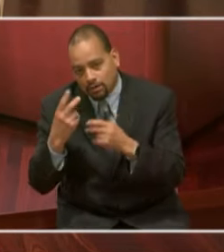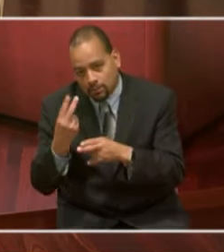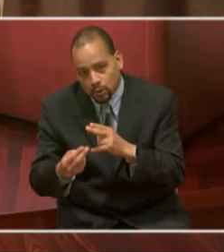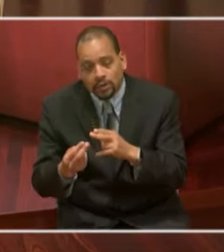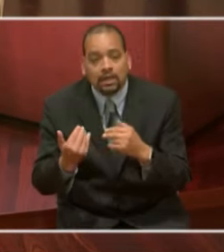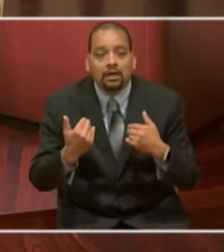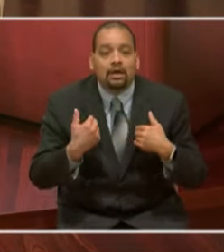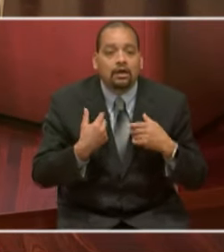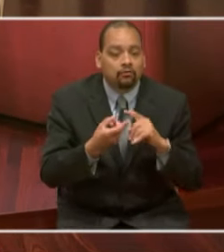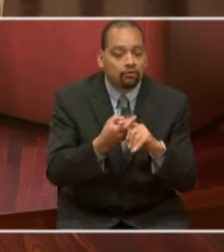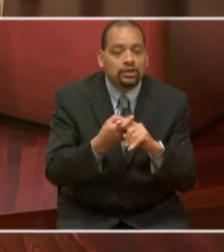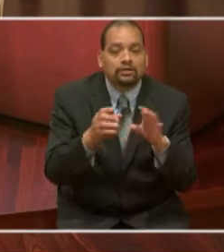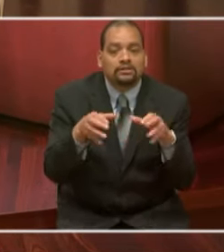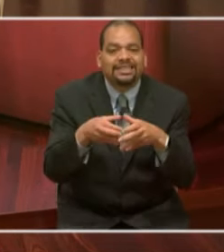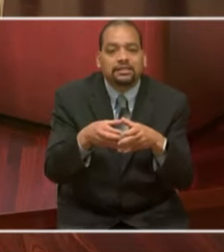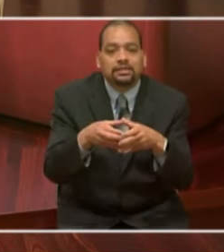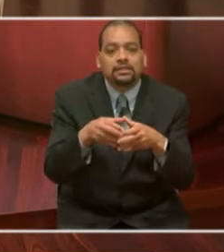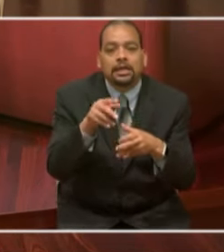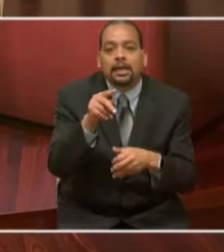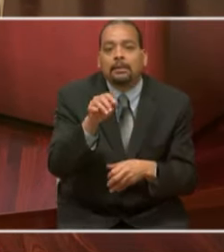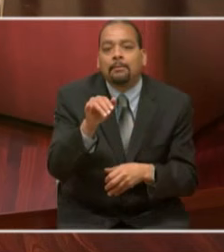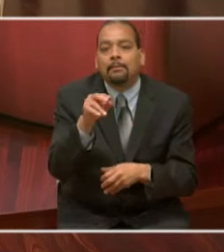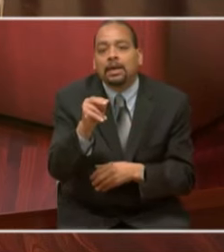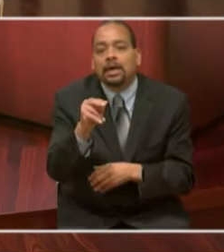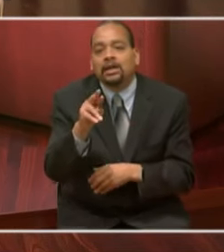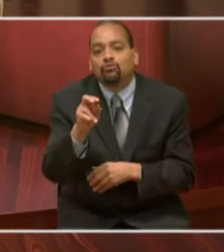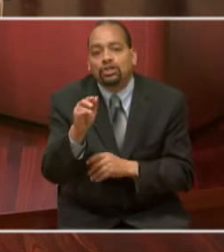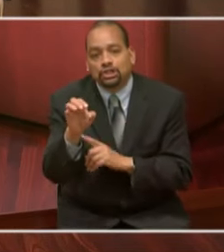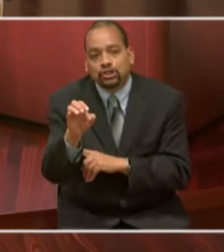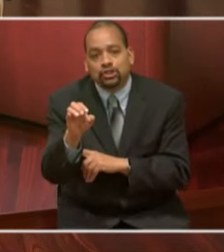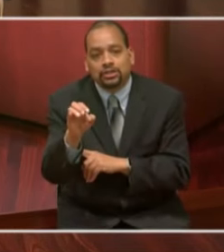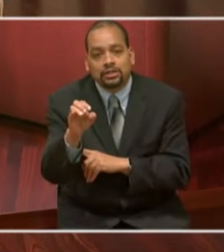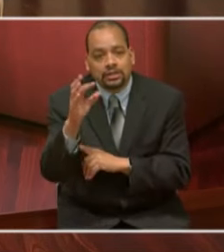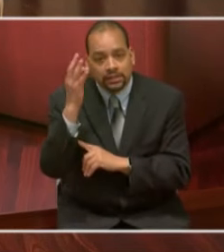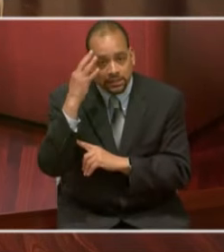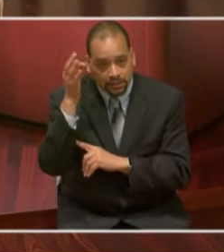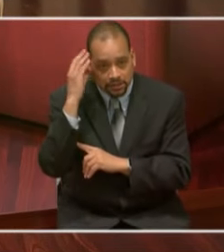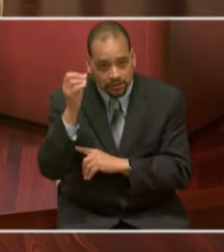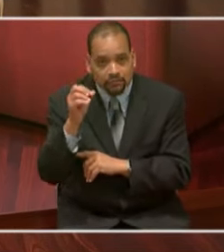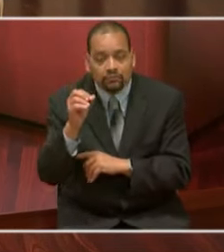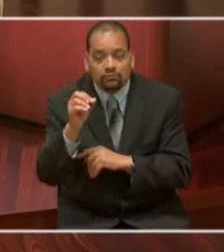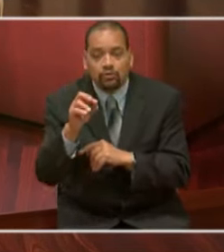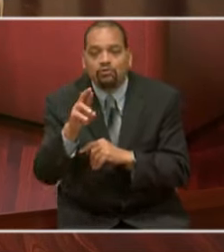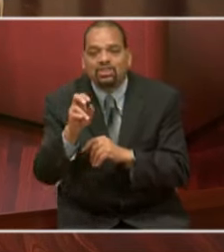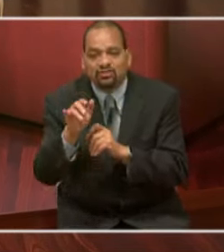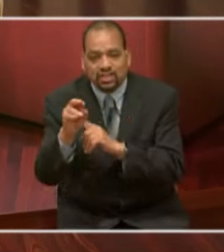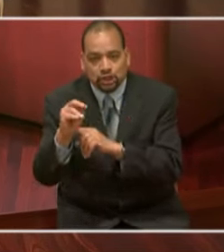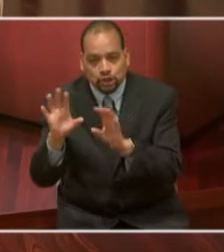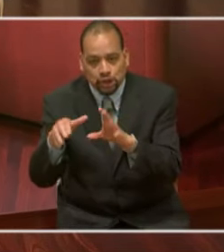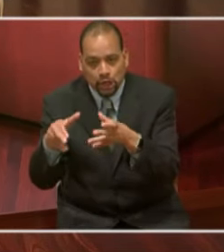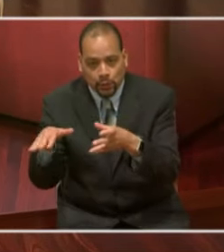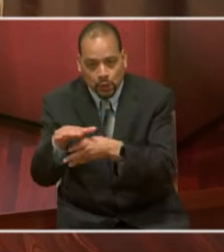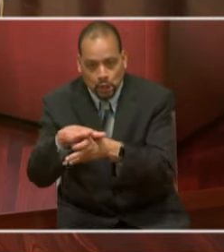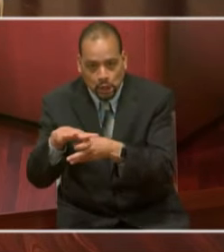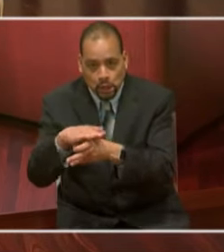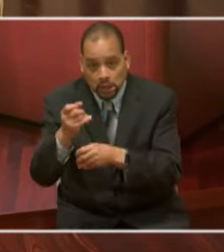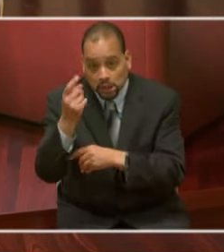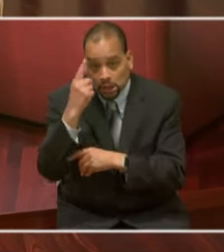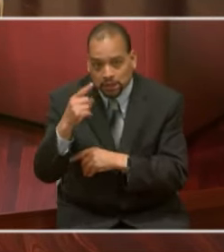with those in the civil rights movement who were not as patient and not as nonviolent? And if